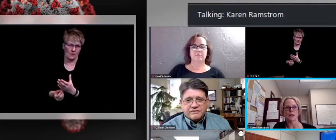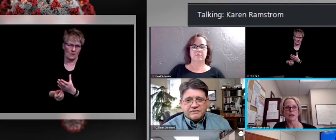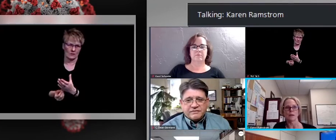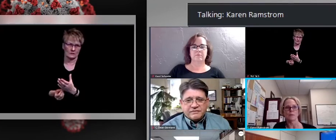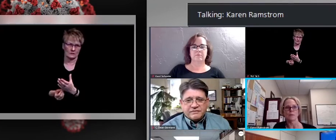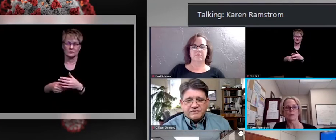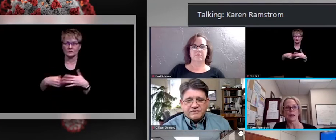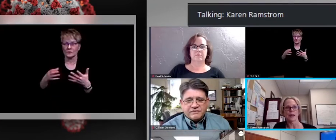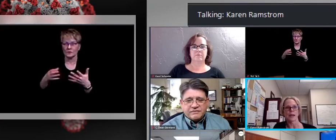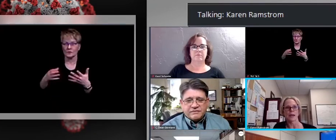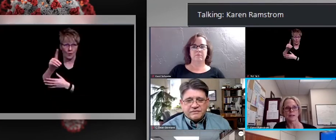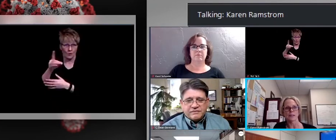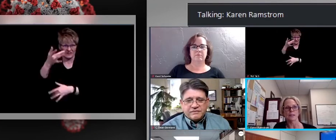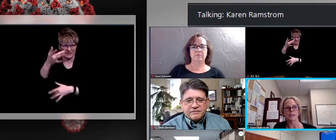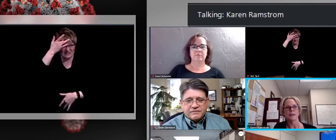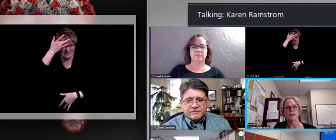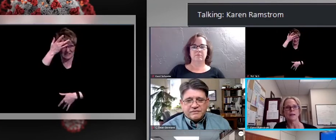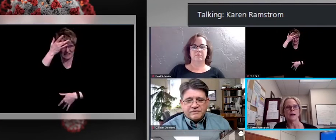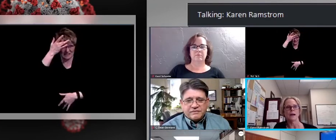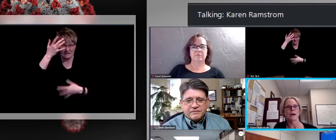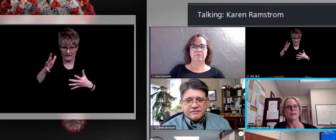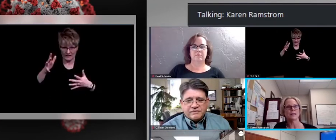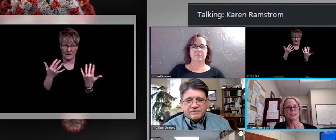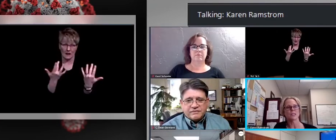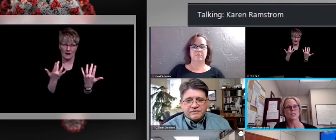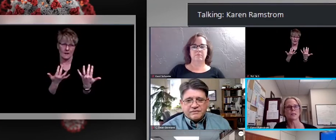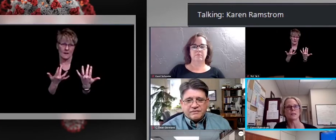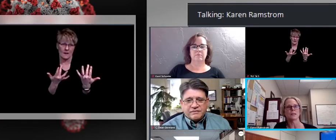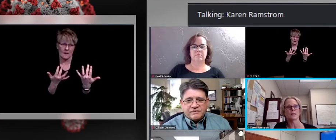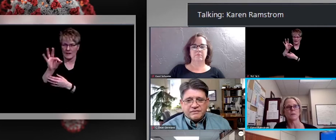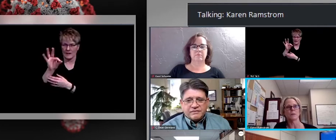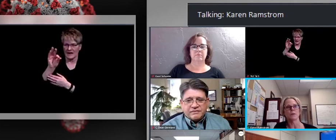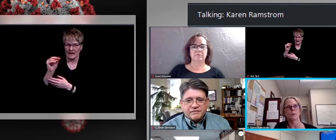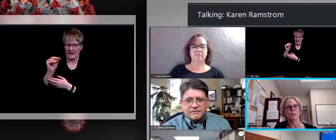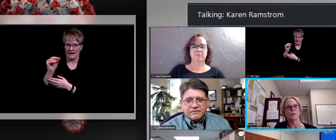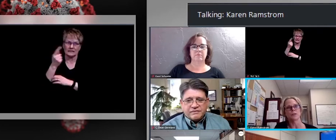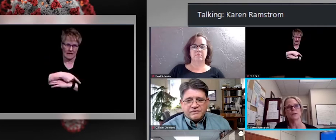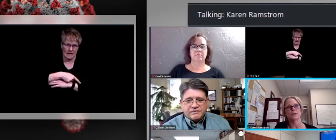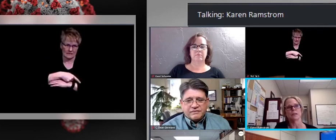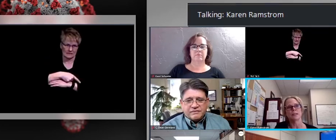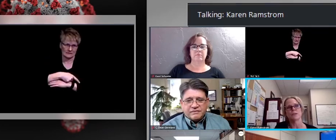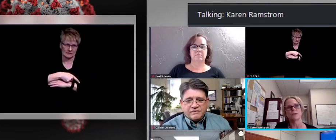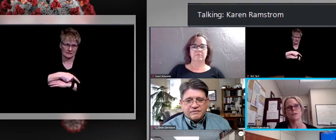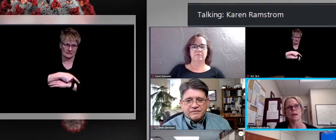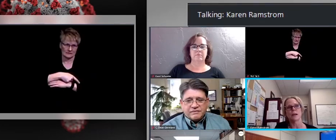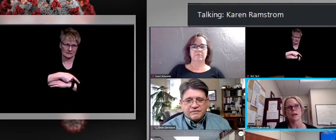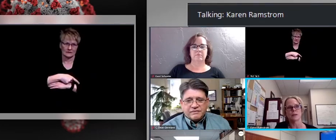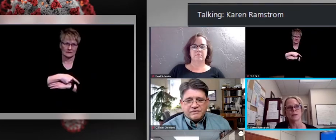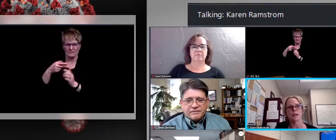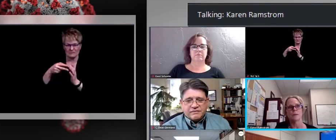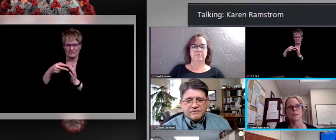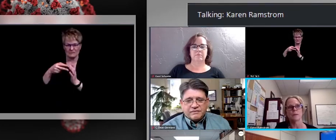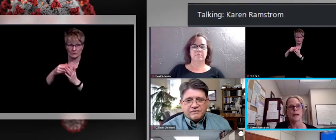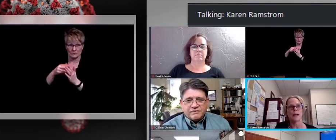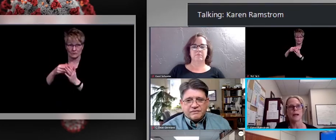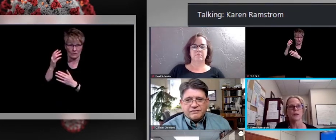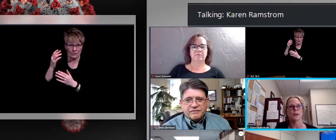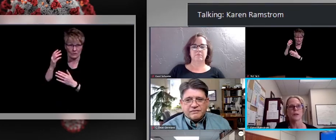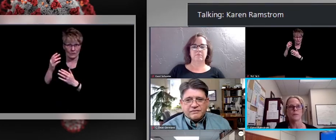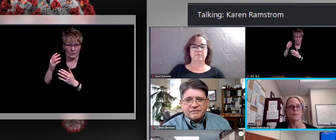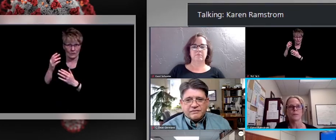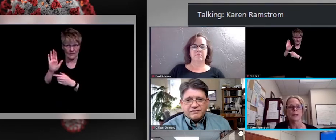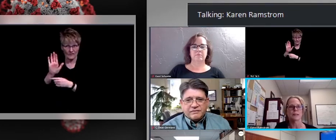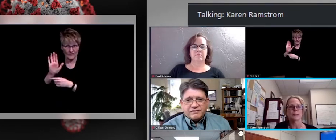actually been infected because it's expected that their immunity will be protective at least for that period of time after